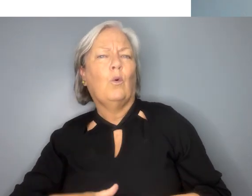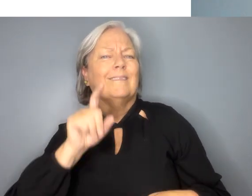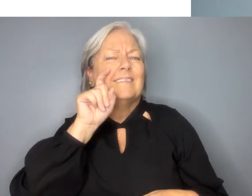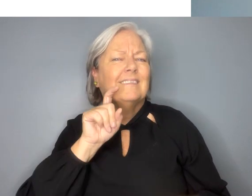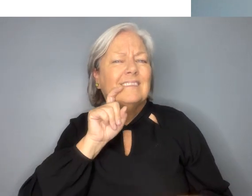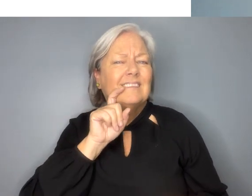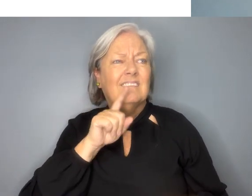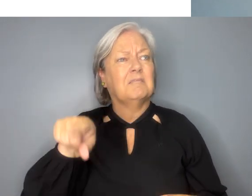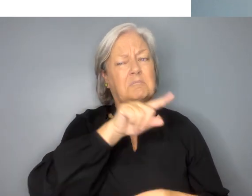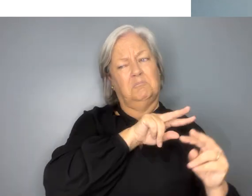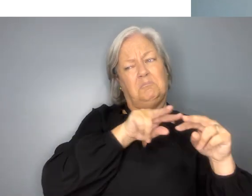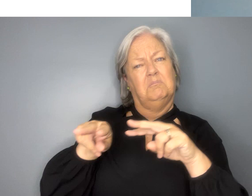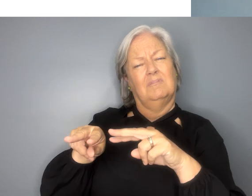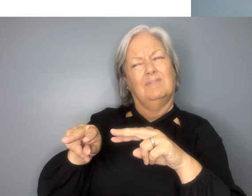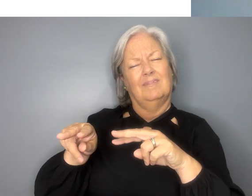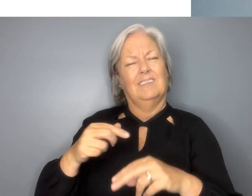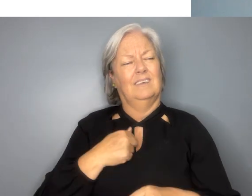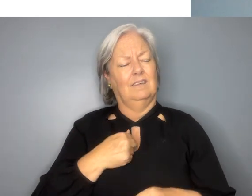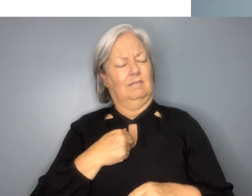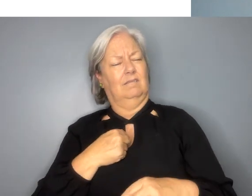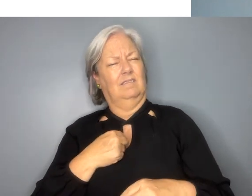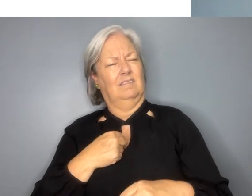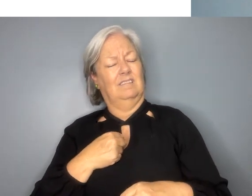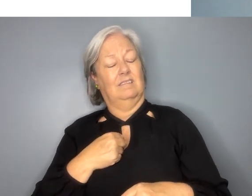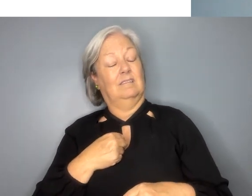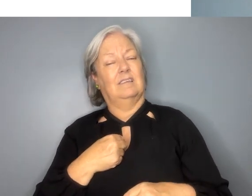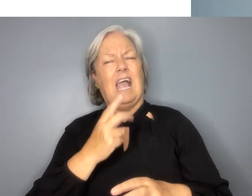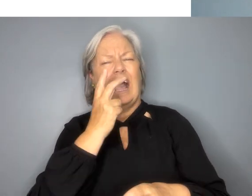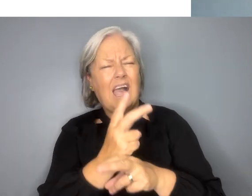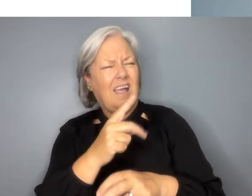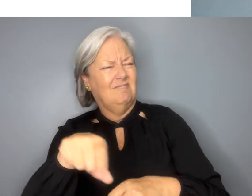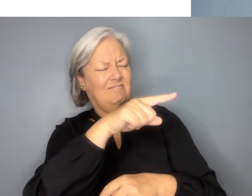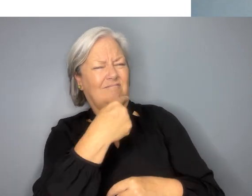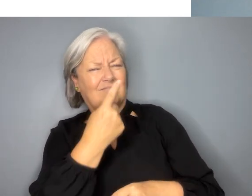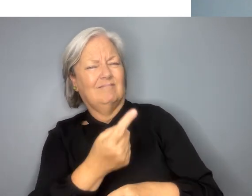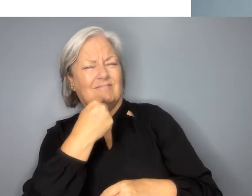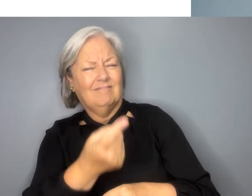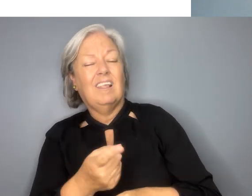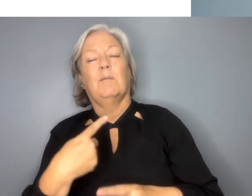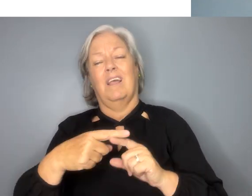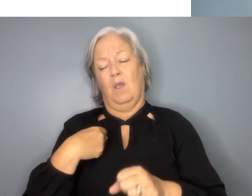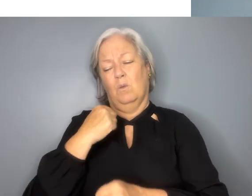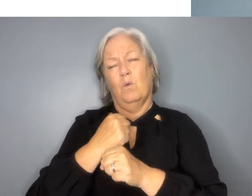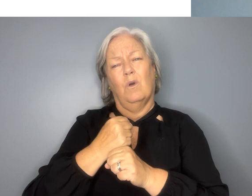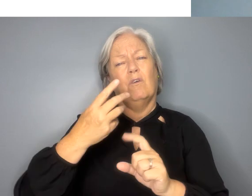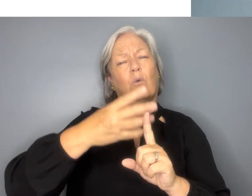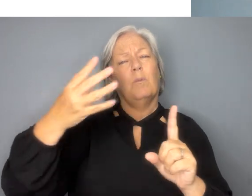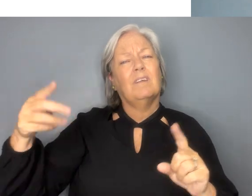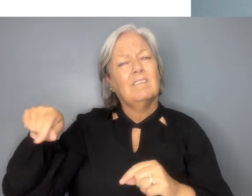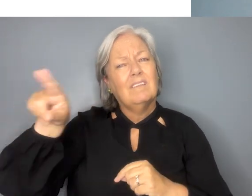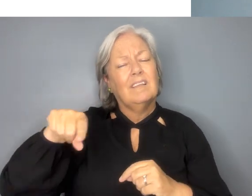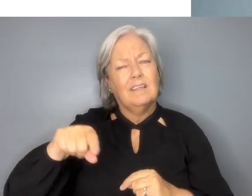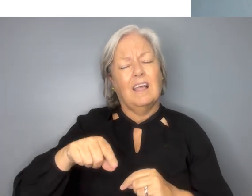people. And I think that's something that I've really have found difficult to hear and to work through in LGBTIQA plus